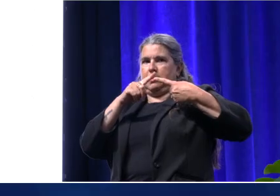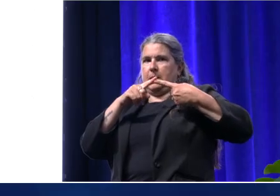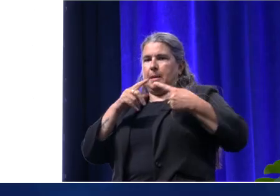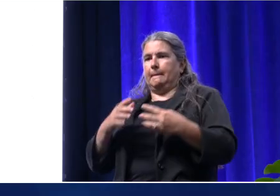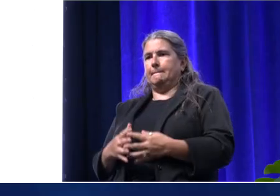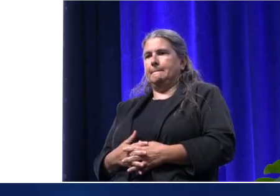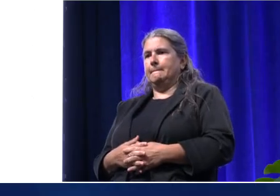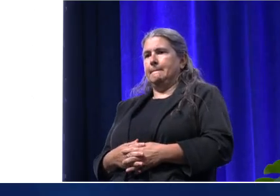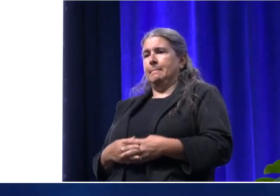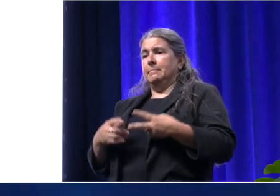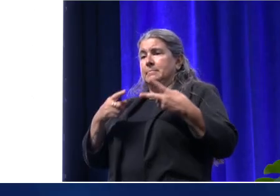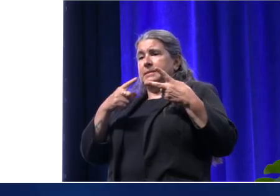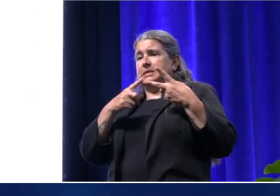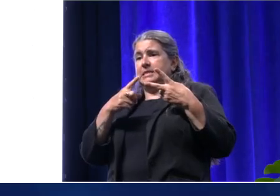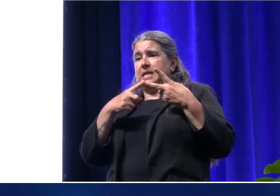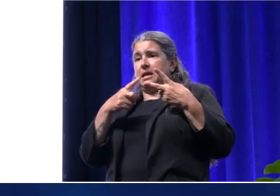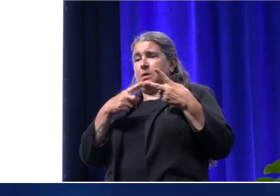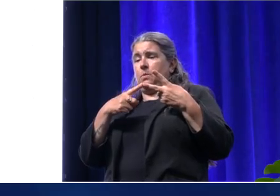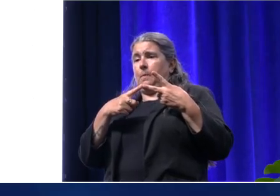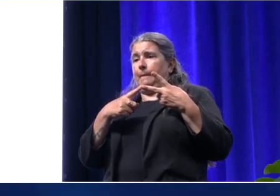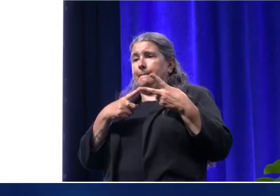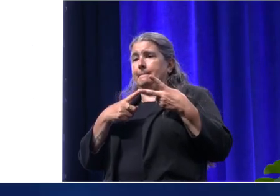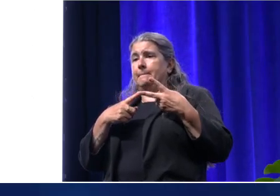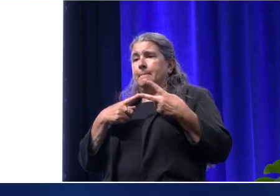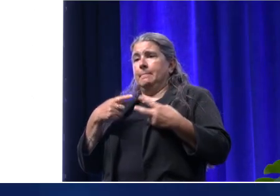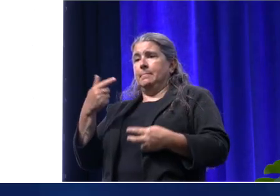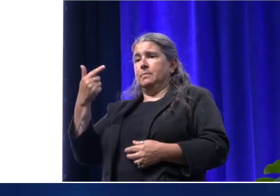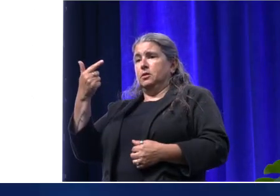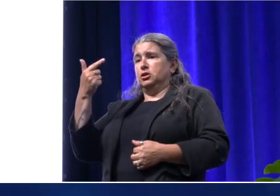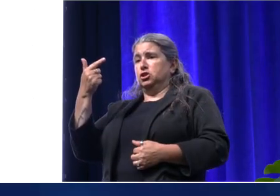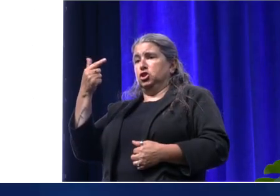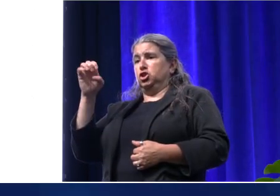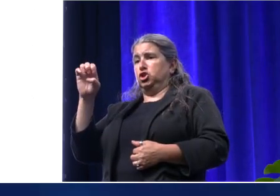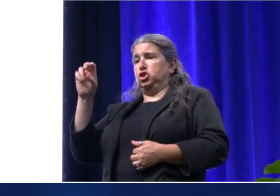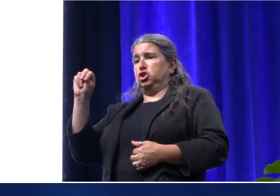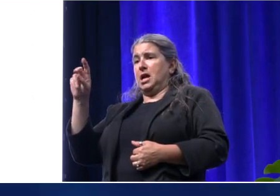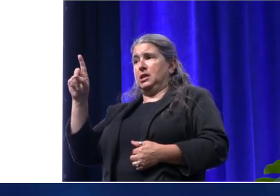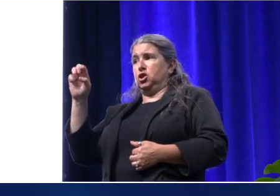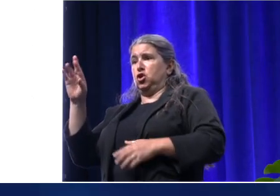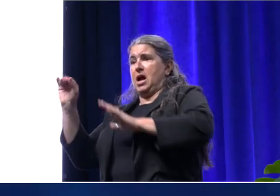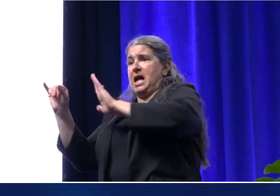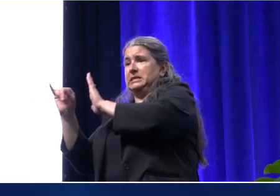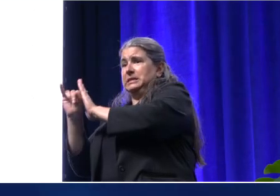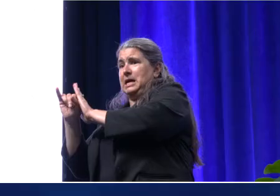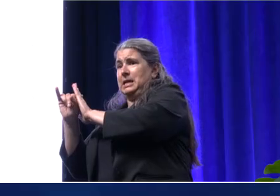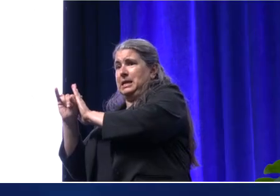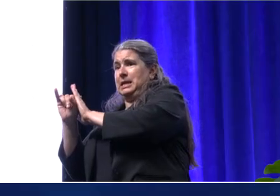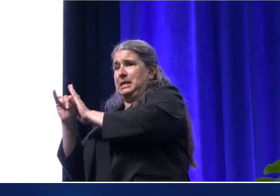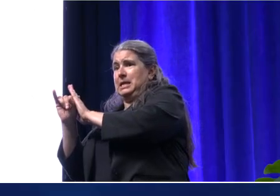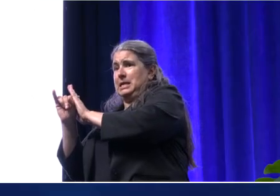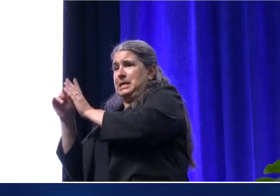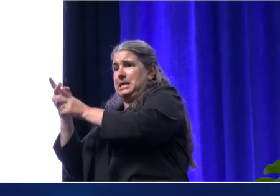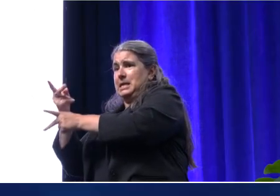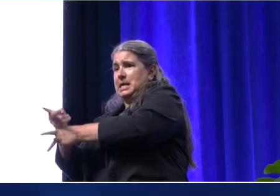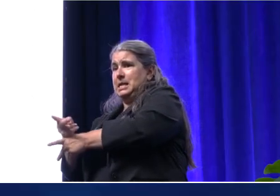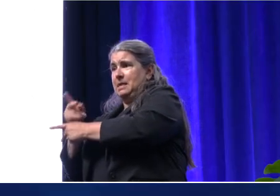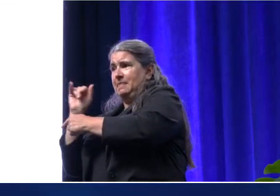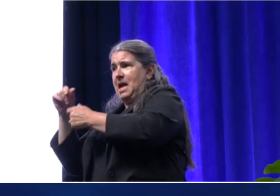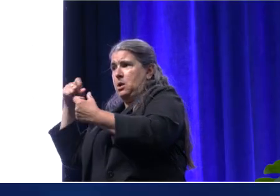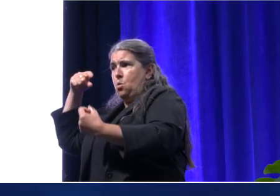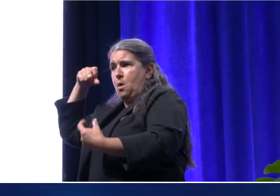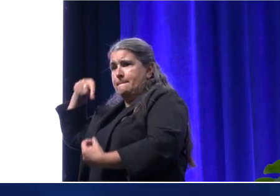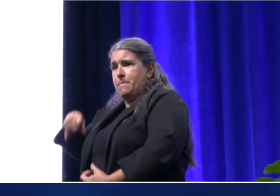is rolled back, there is DIY hormones being sold, manufactured, imported,